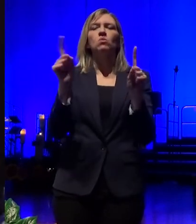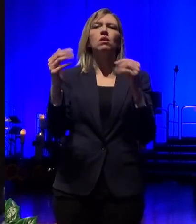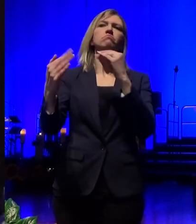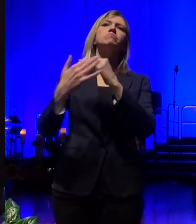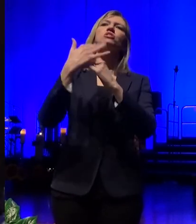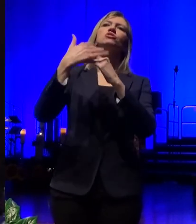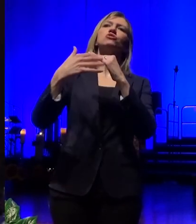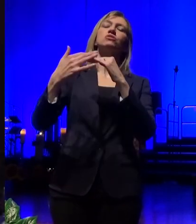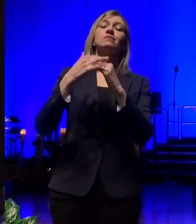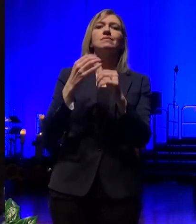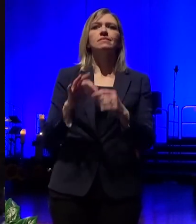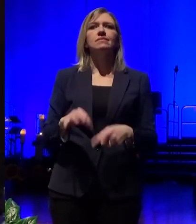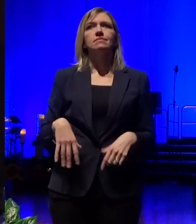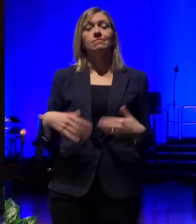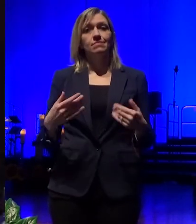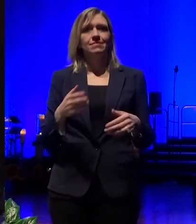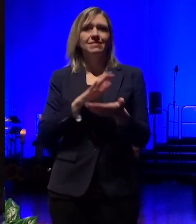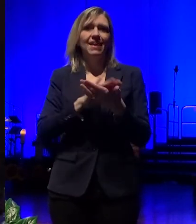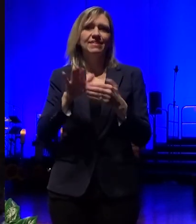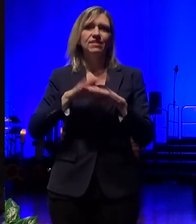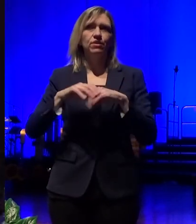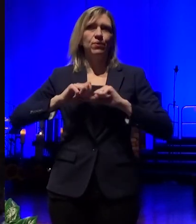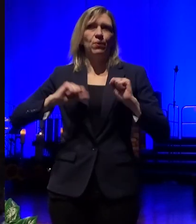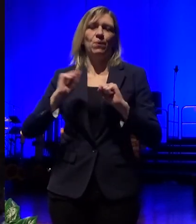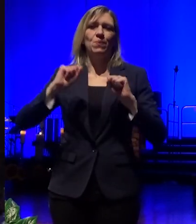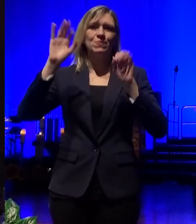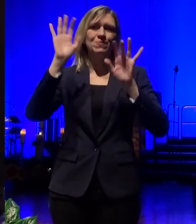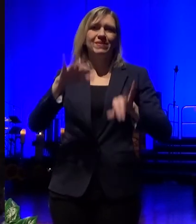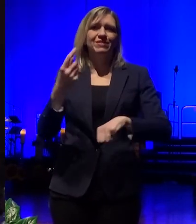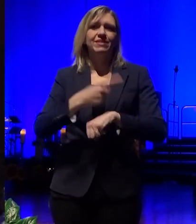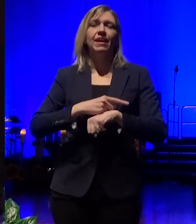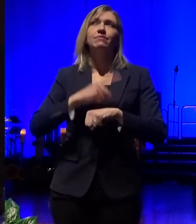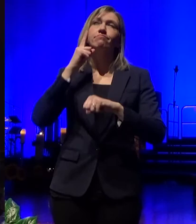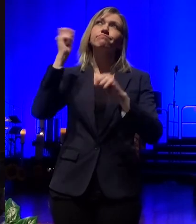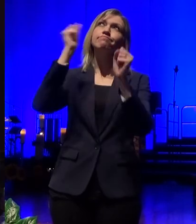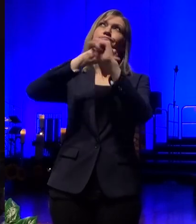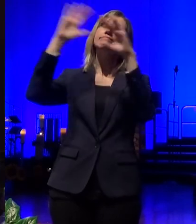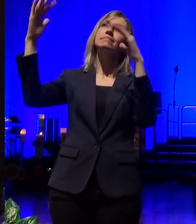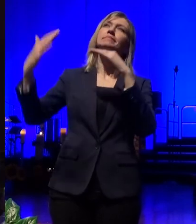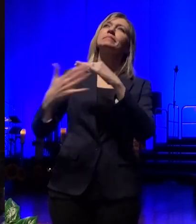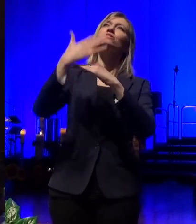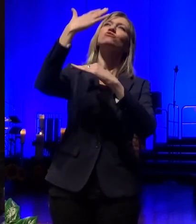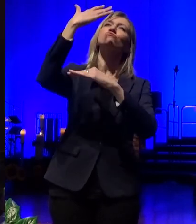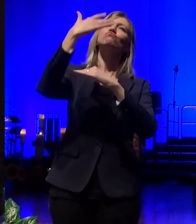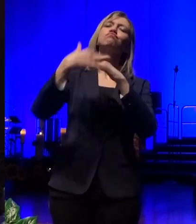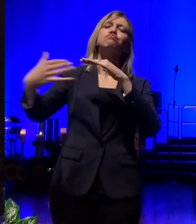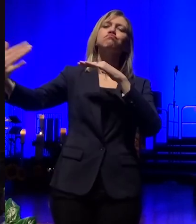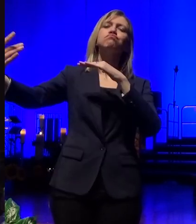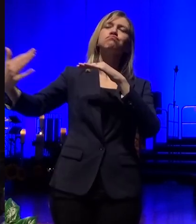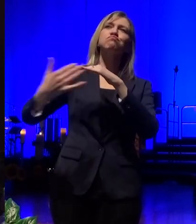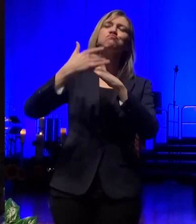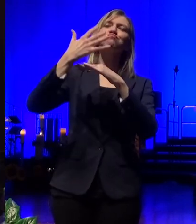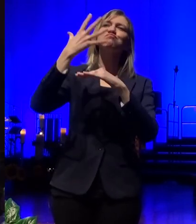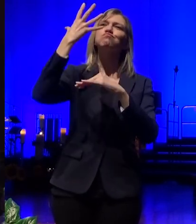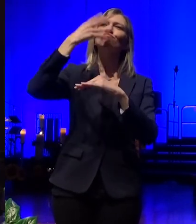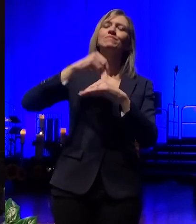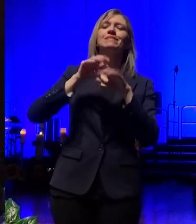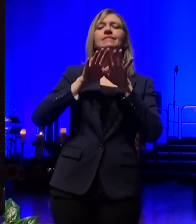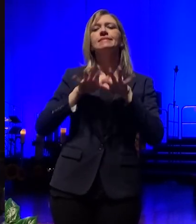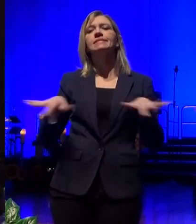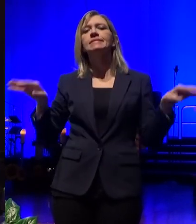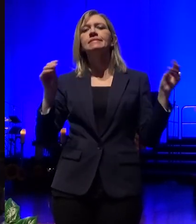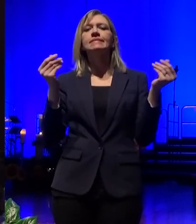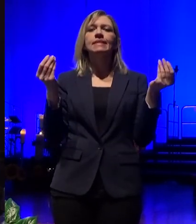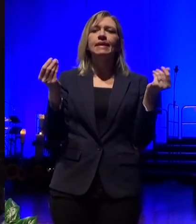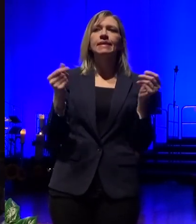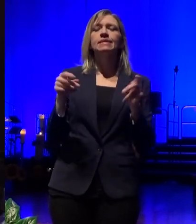want. Especially on this winter day, isn't it nice to imagine a beach? And the waves are crashing in and there's sand